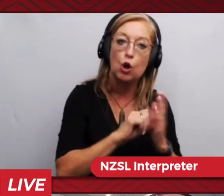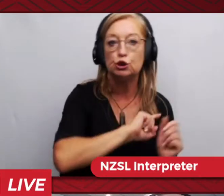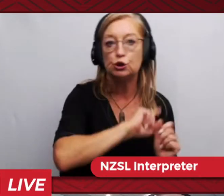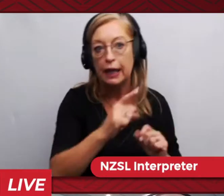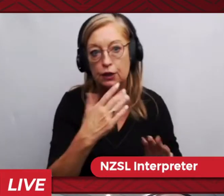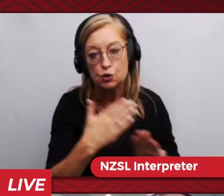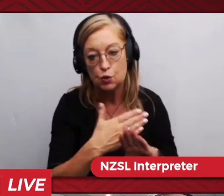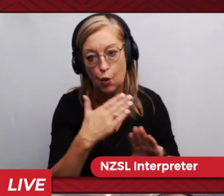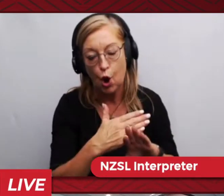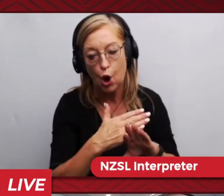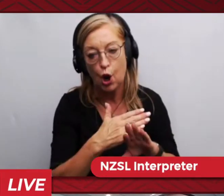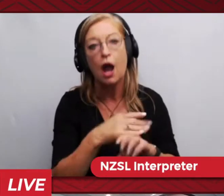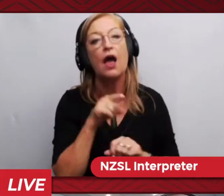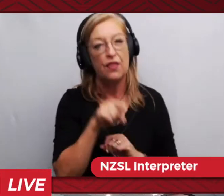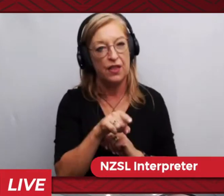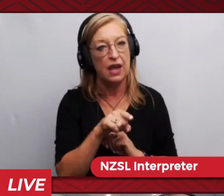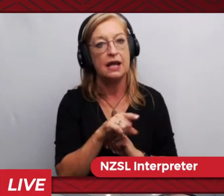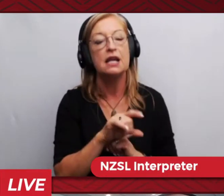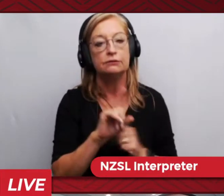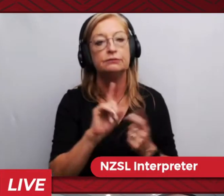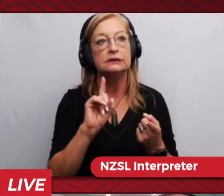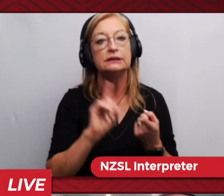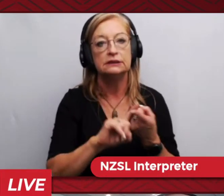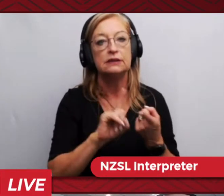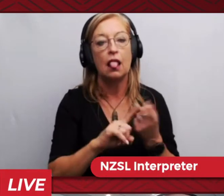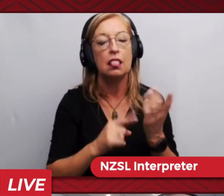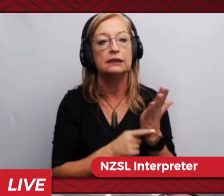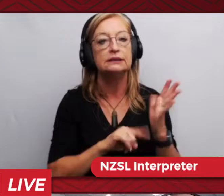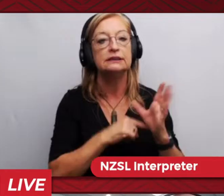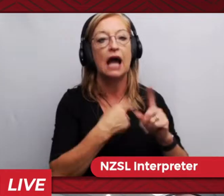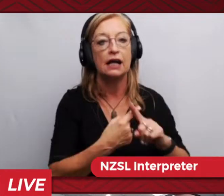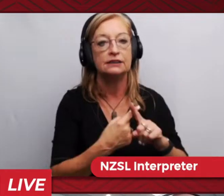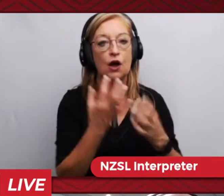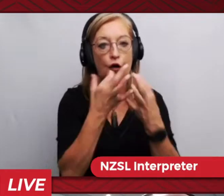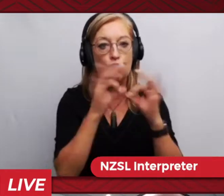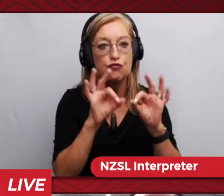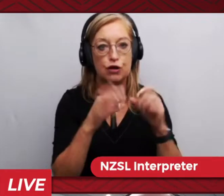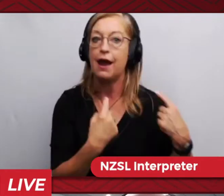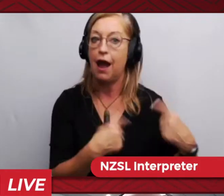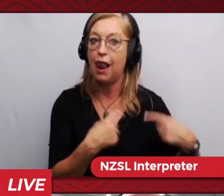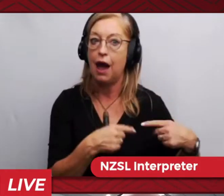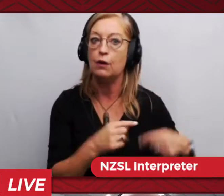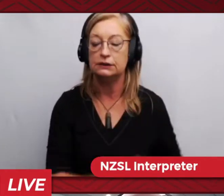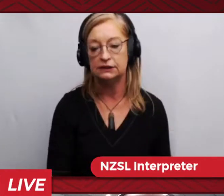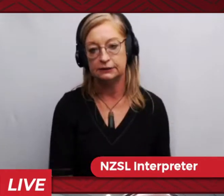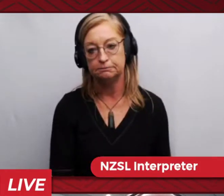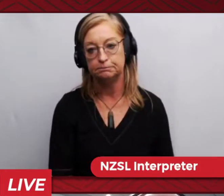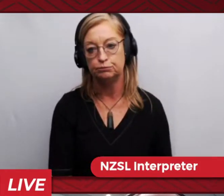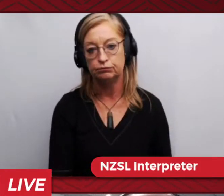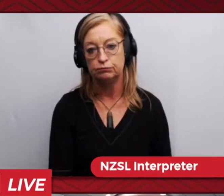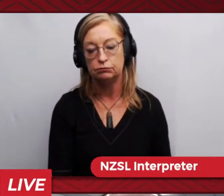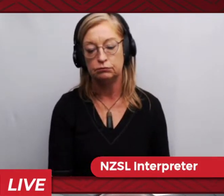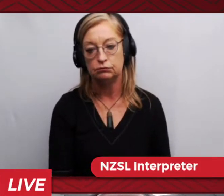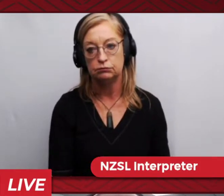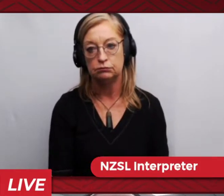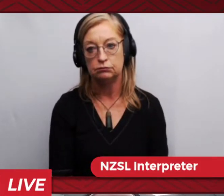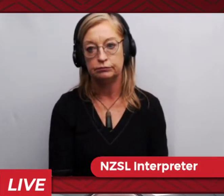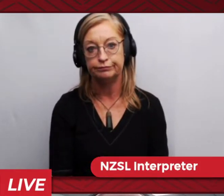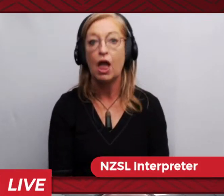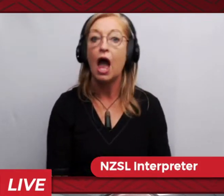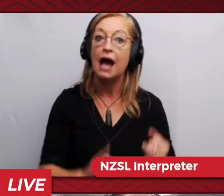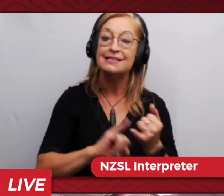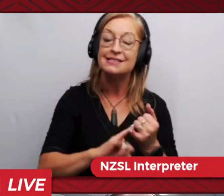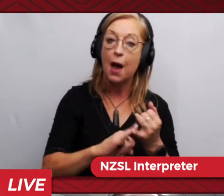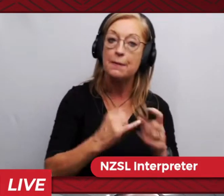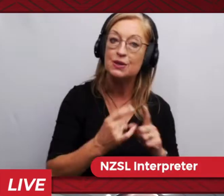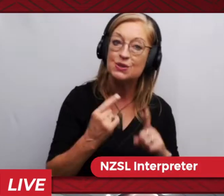then it's still a tax-free allowance. Simon speaking. Thank you,